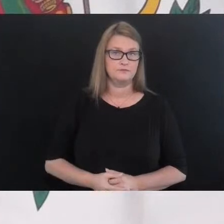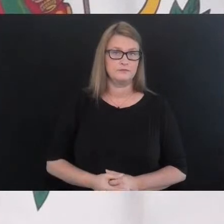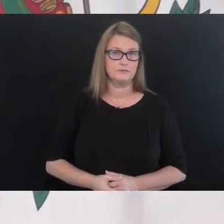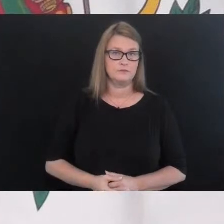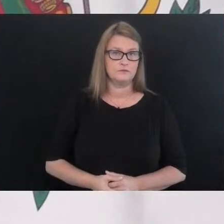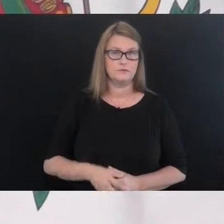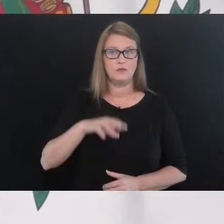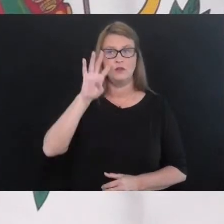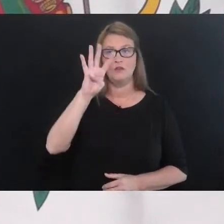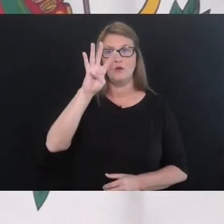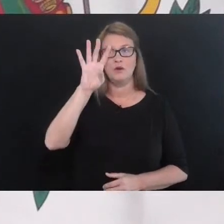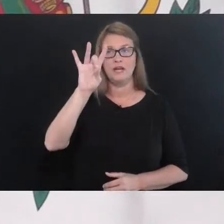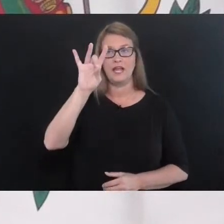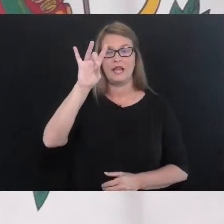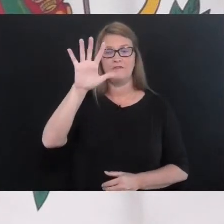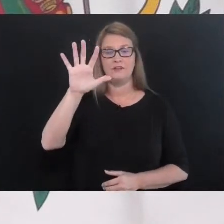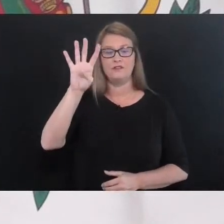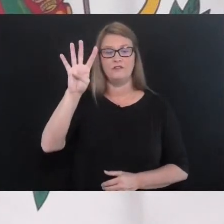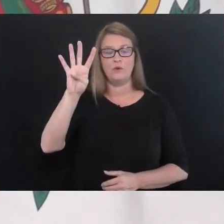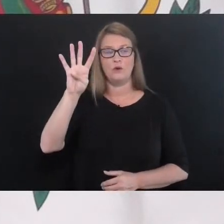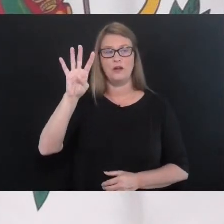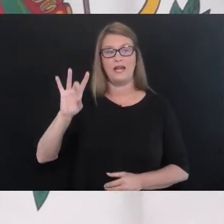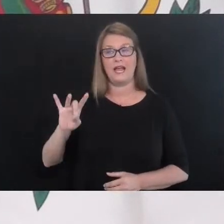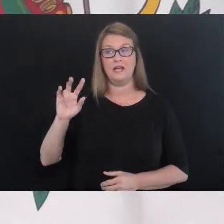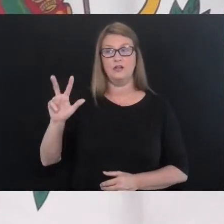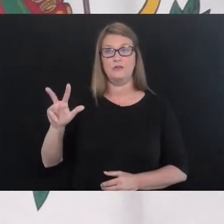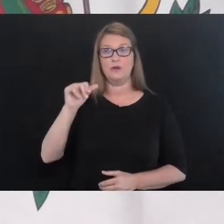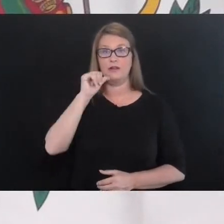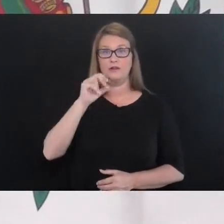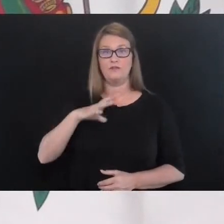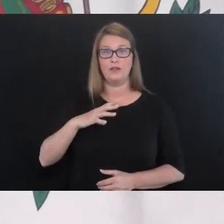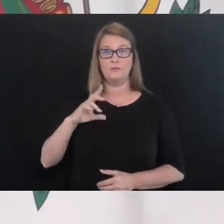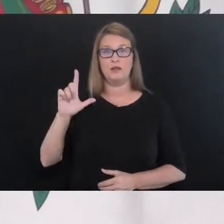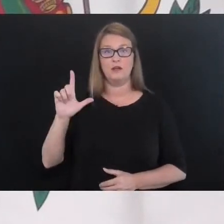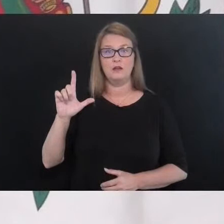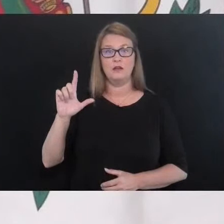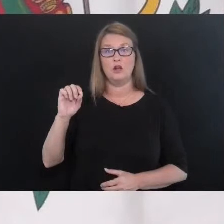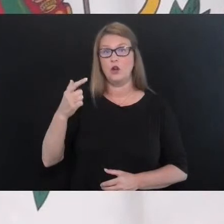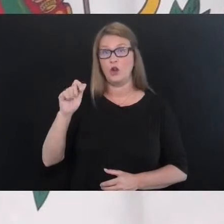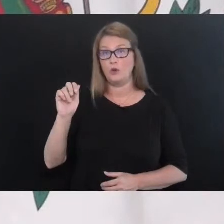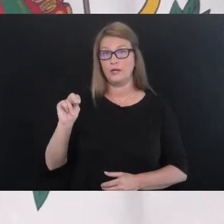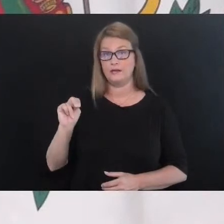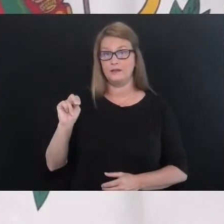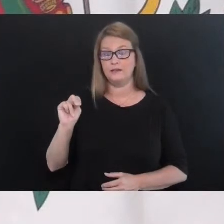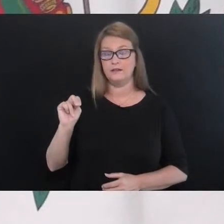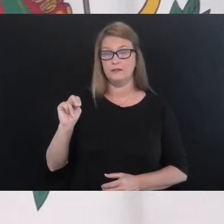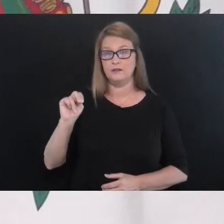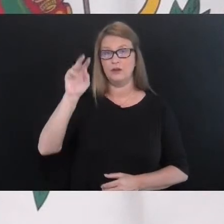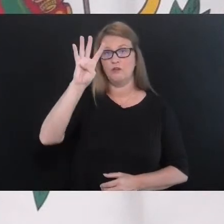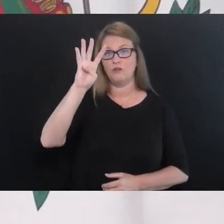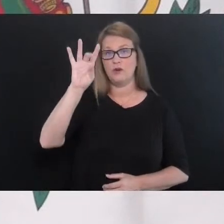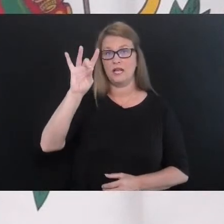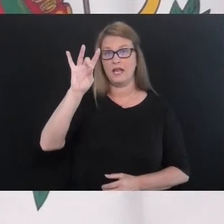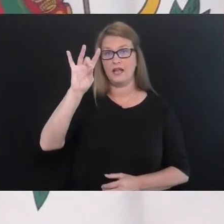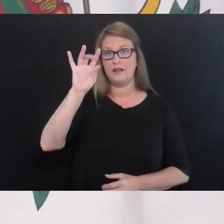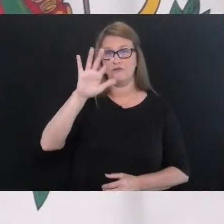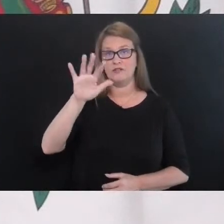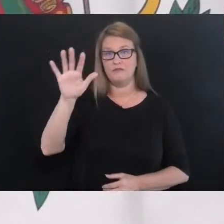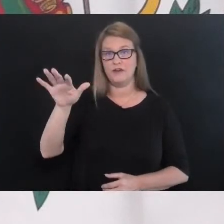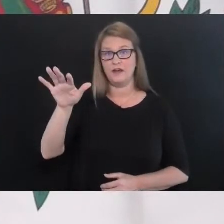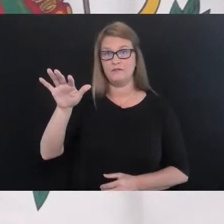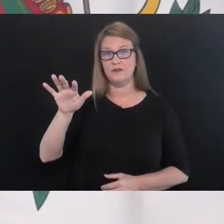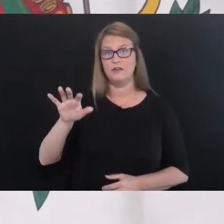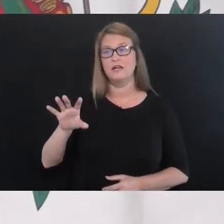The 4,854th death, an 83-year-old female from Logan County. The 4,855th death,